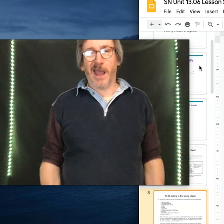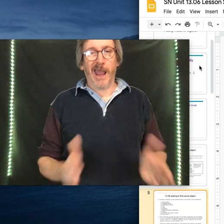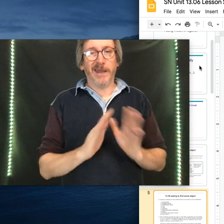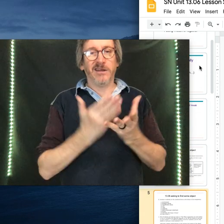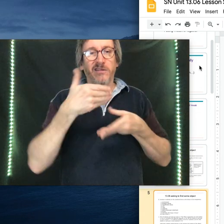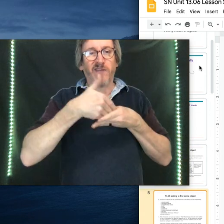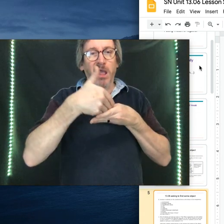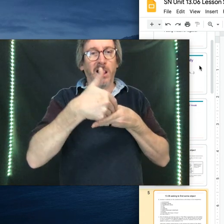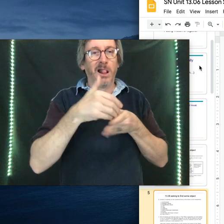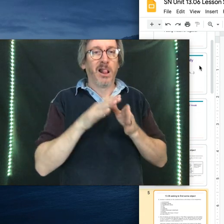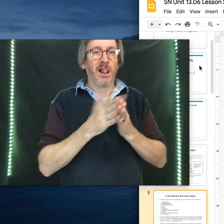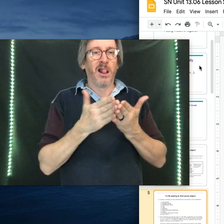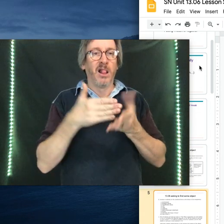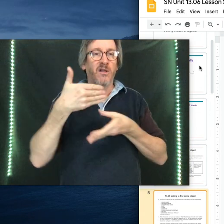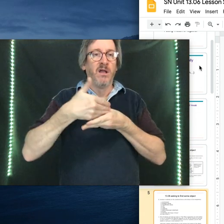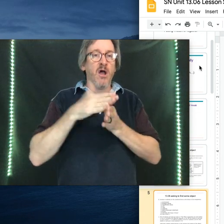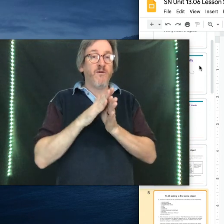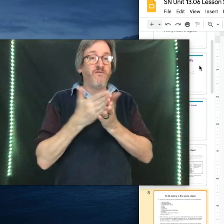and